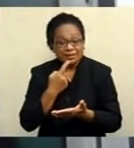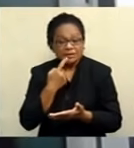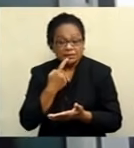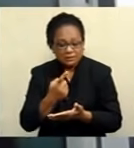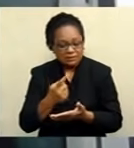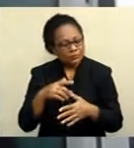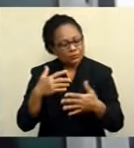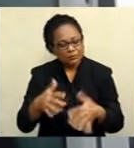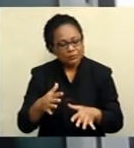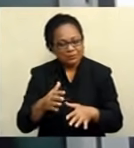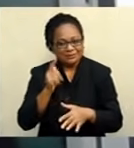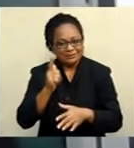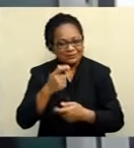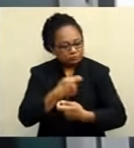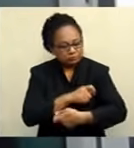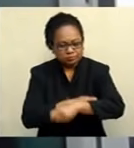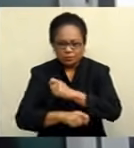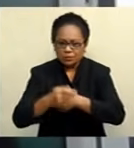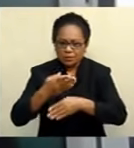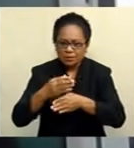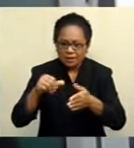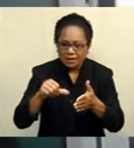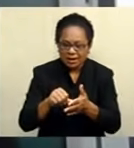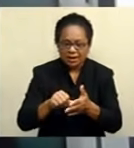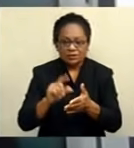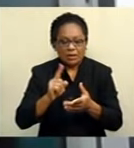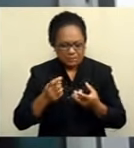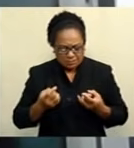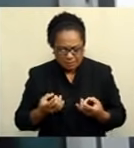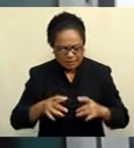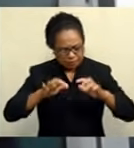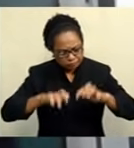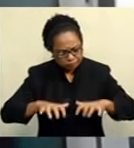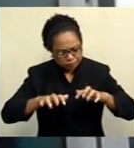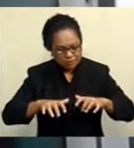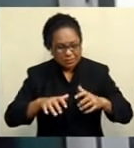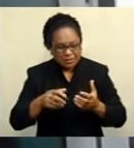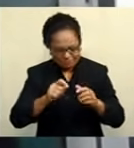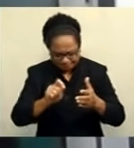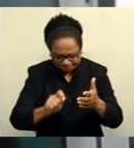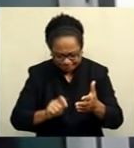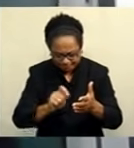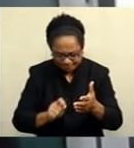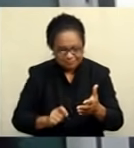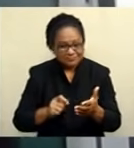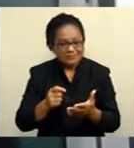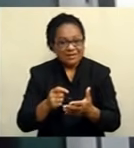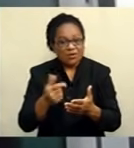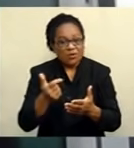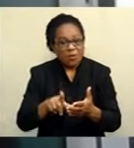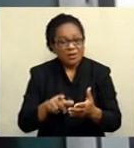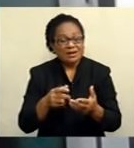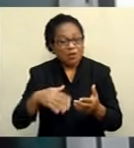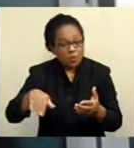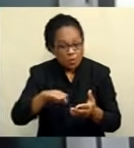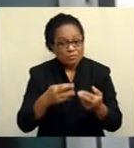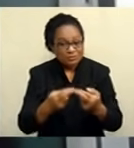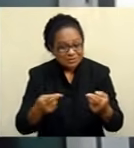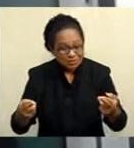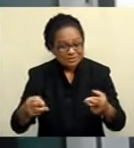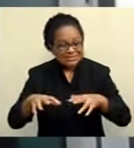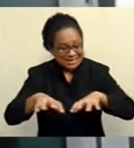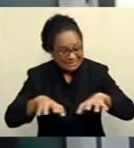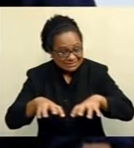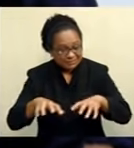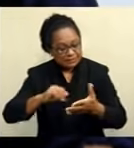working extremely hard in preparing lessons. They have prepared all the resources,